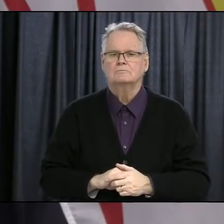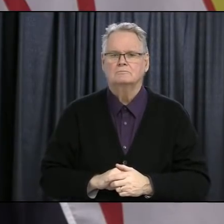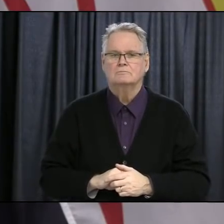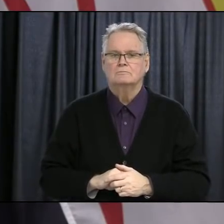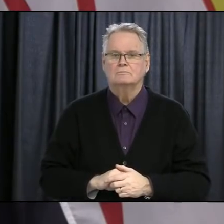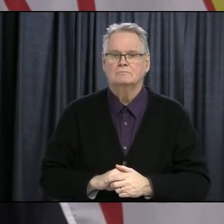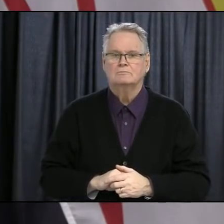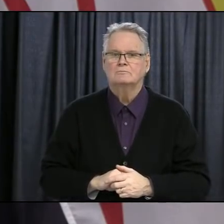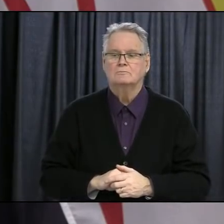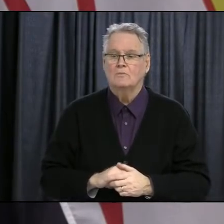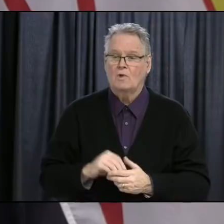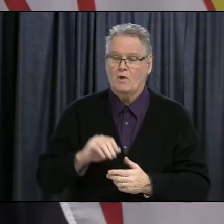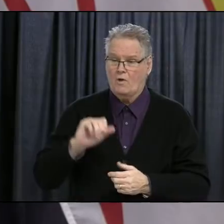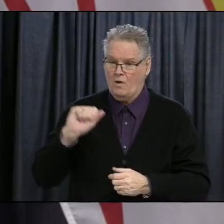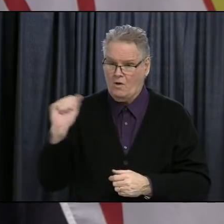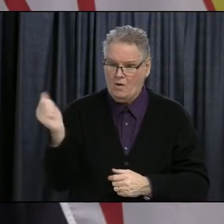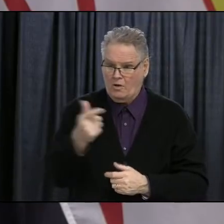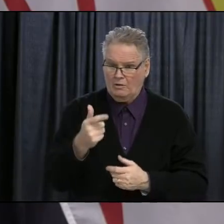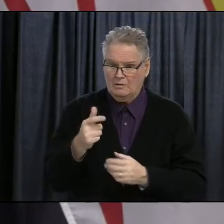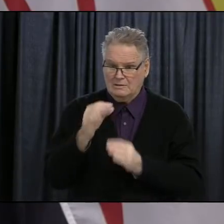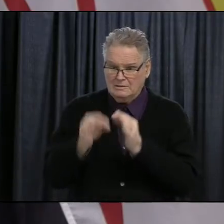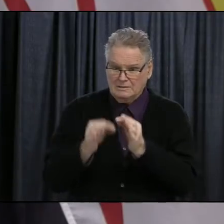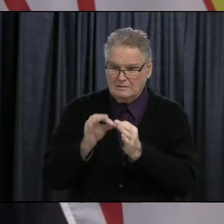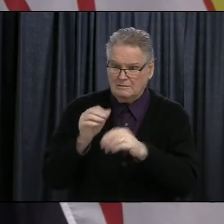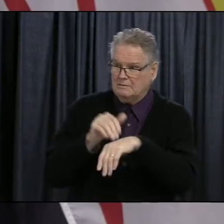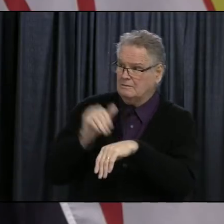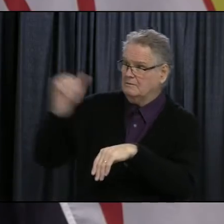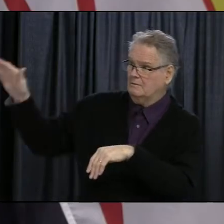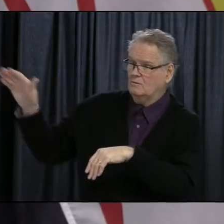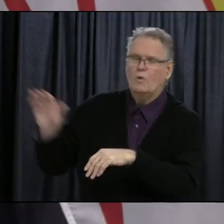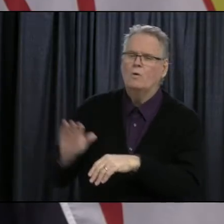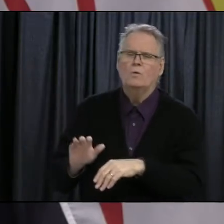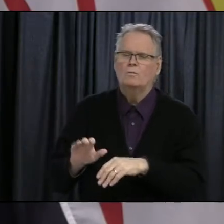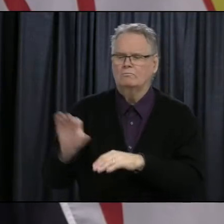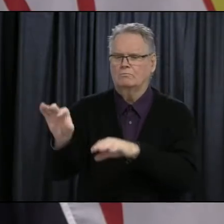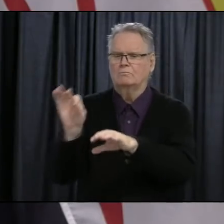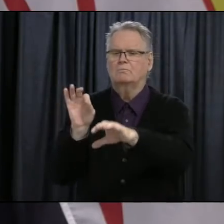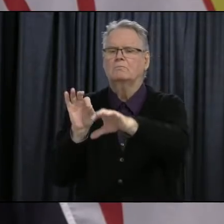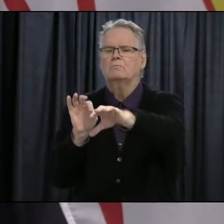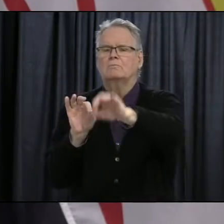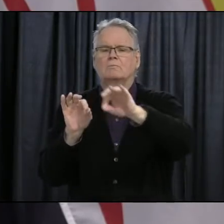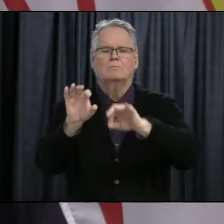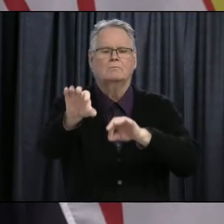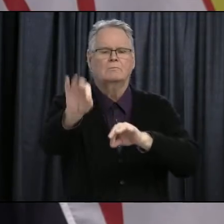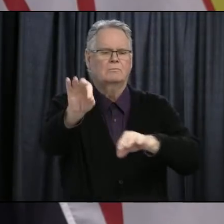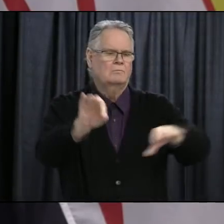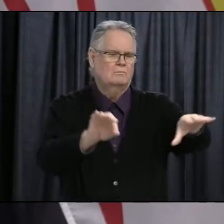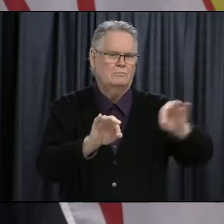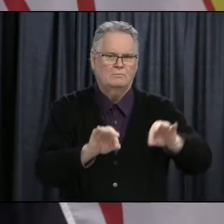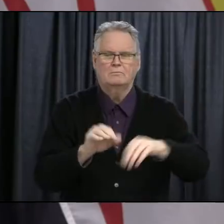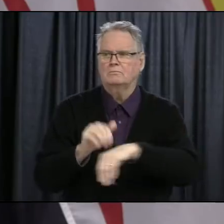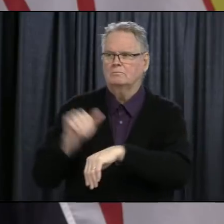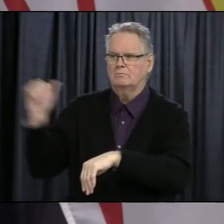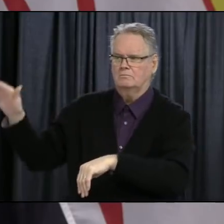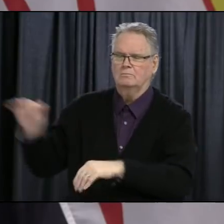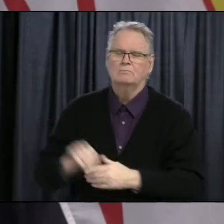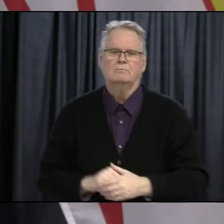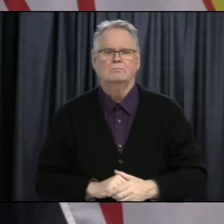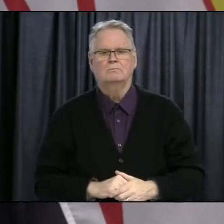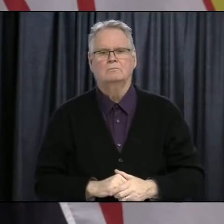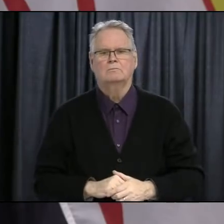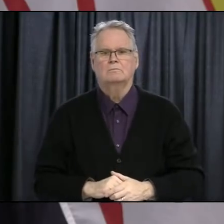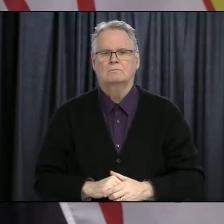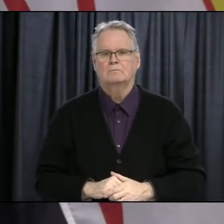of interest to us to have tested. So certainly everything we've sent up related to